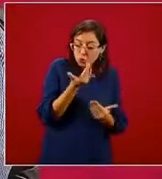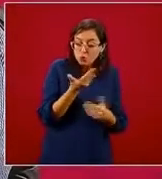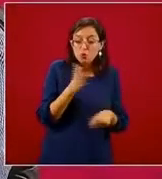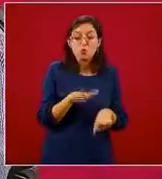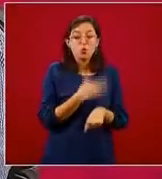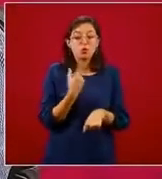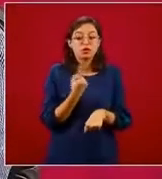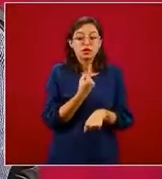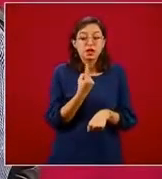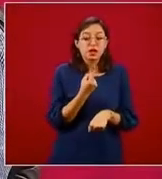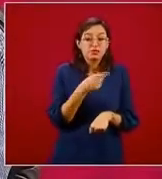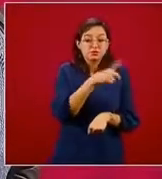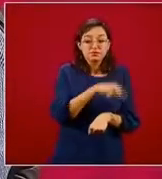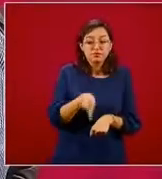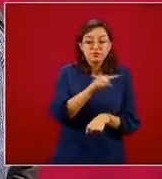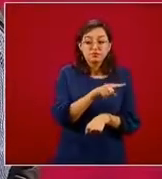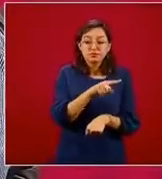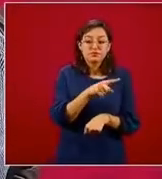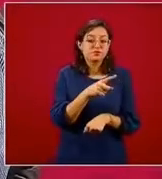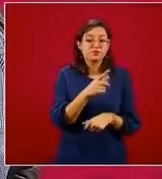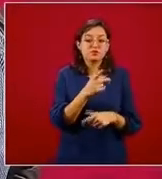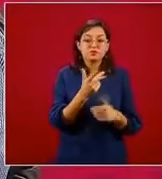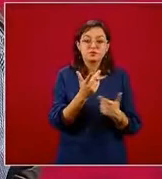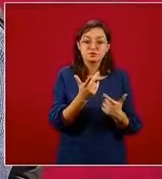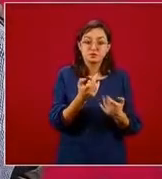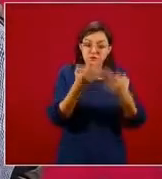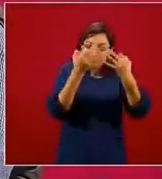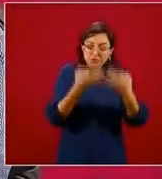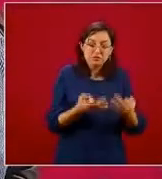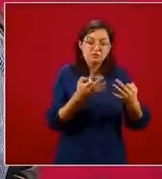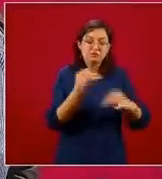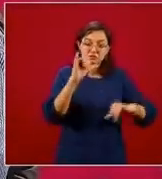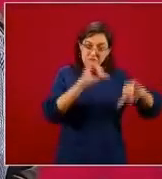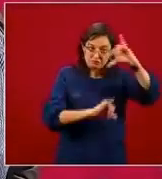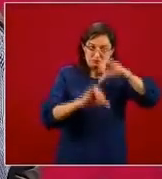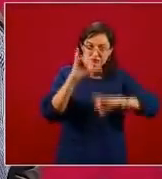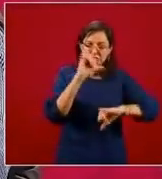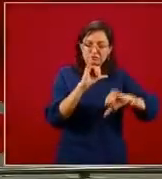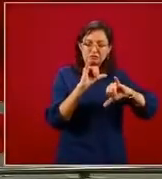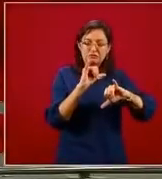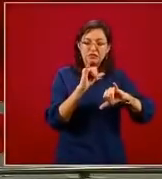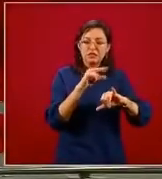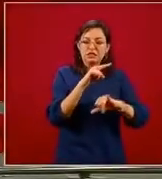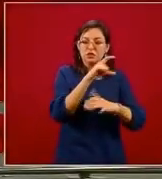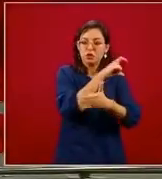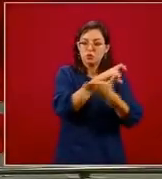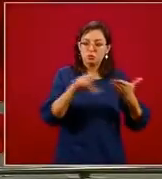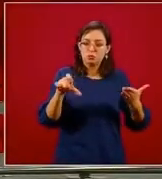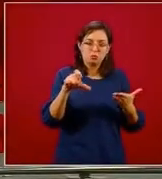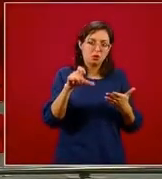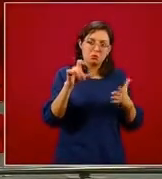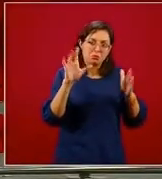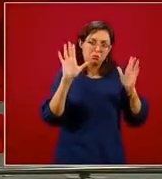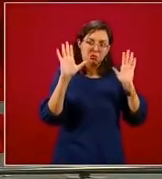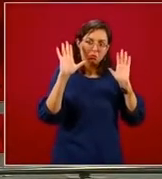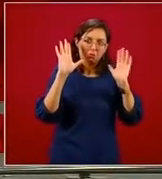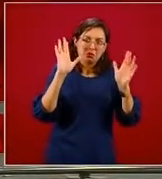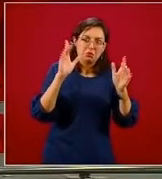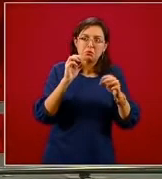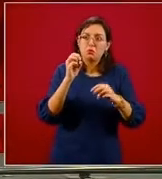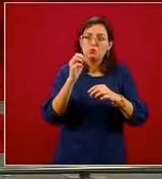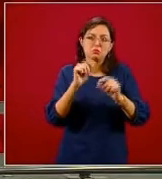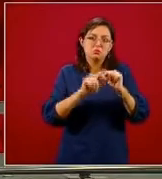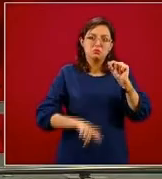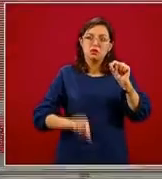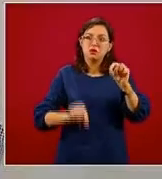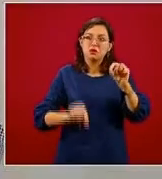la few labs who were doing disponibilidad de testing kits because they didn't have comerciales kits que los available, laboratorios commercial pueden kits for adquirir testing. directamente en el mercado nacional